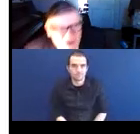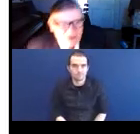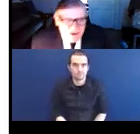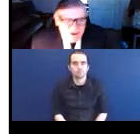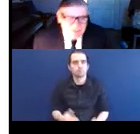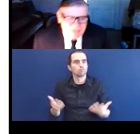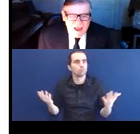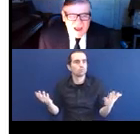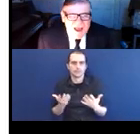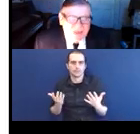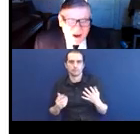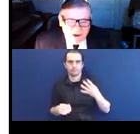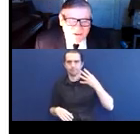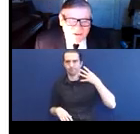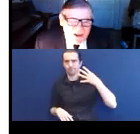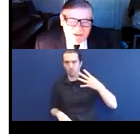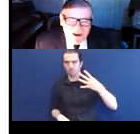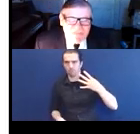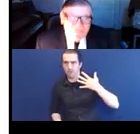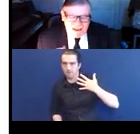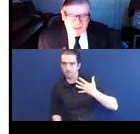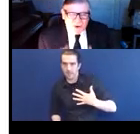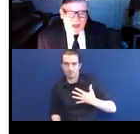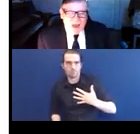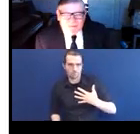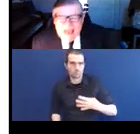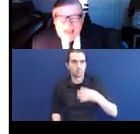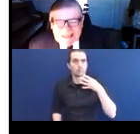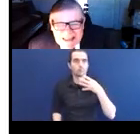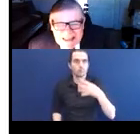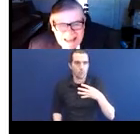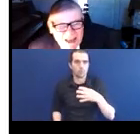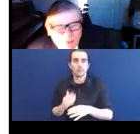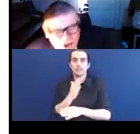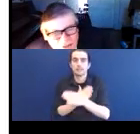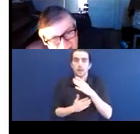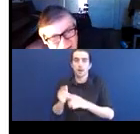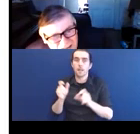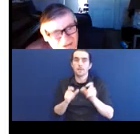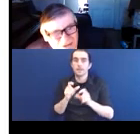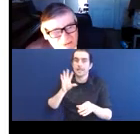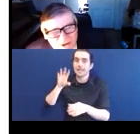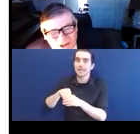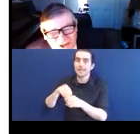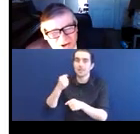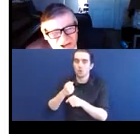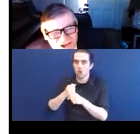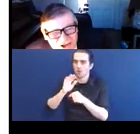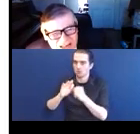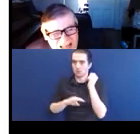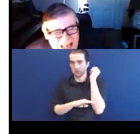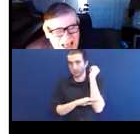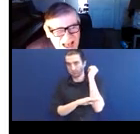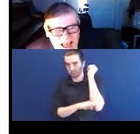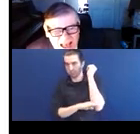your country? So this is very practical, aimed at what are the barriers to employment in your country,